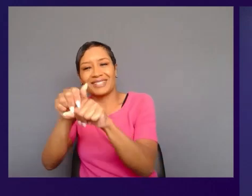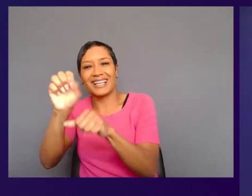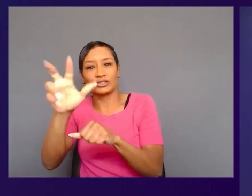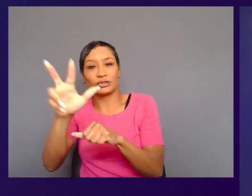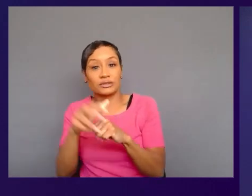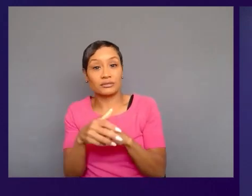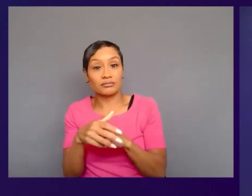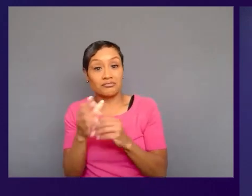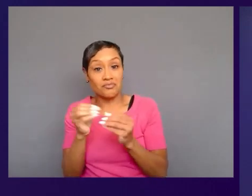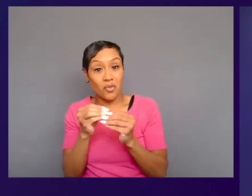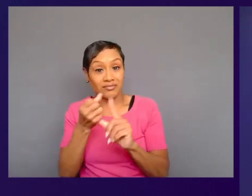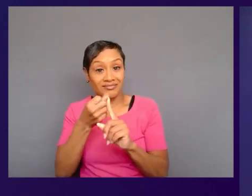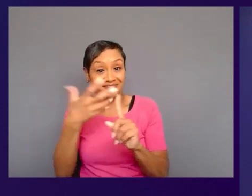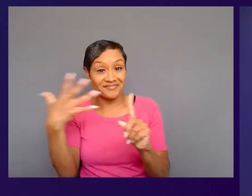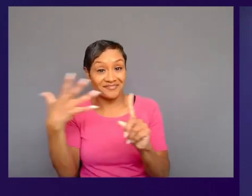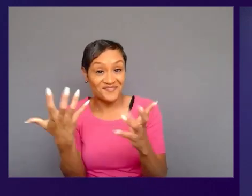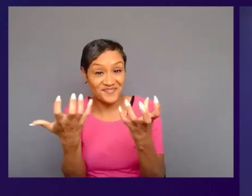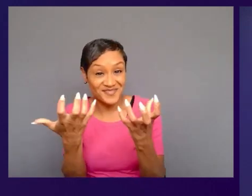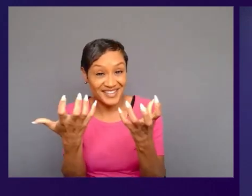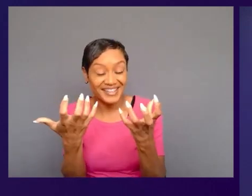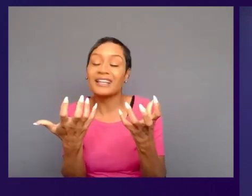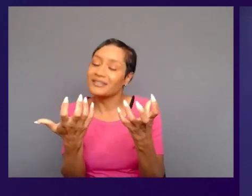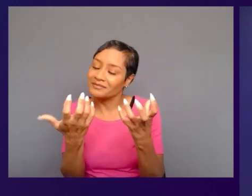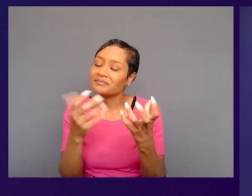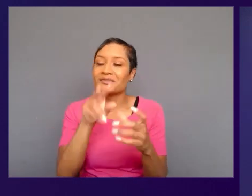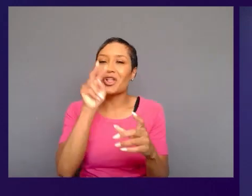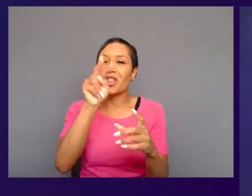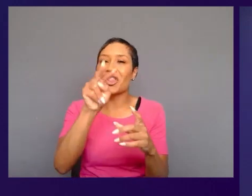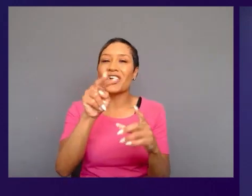the topics we covered in this session, please check out the